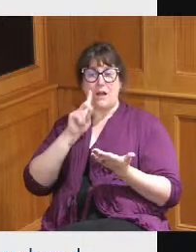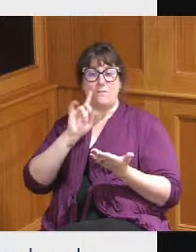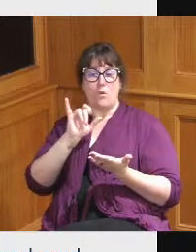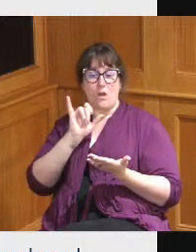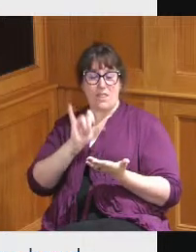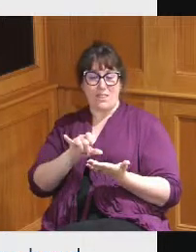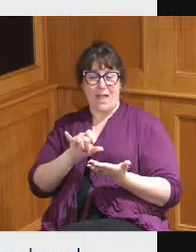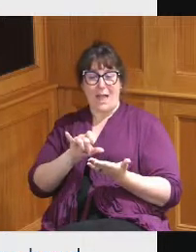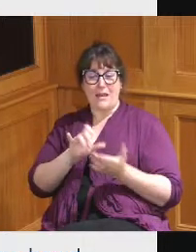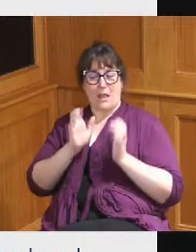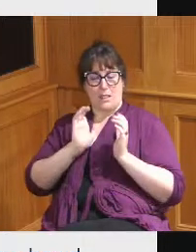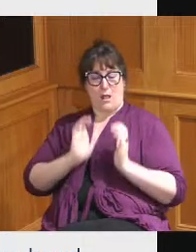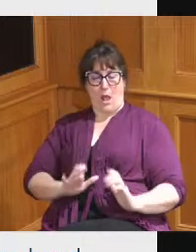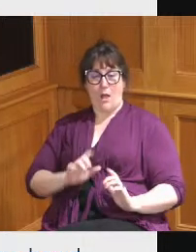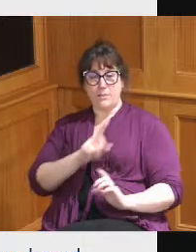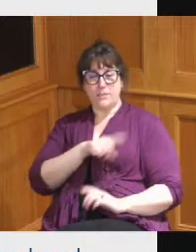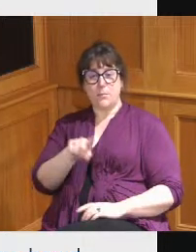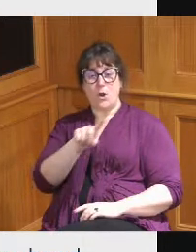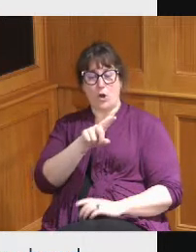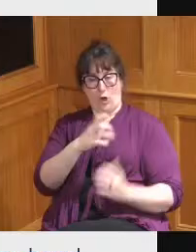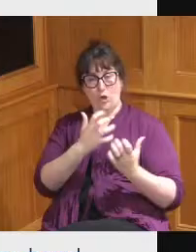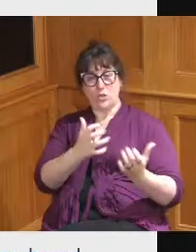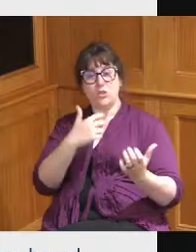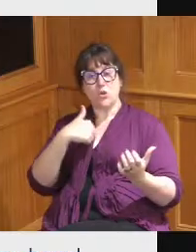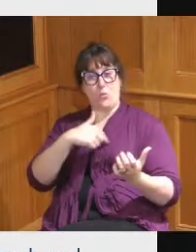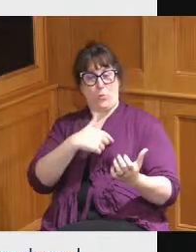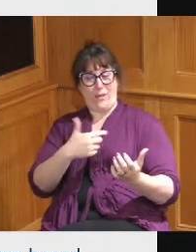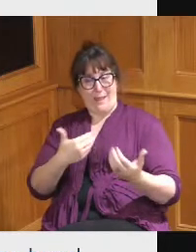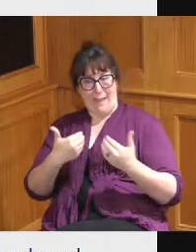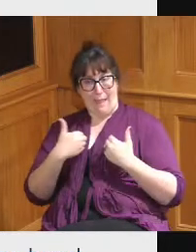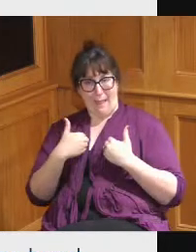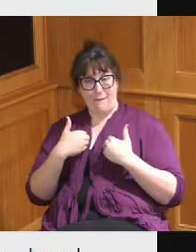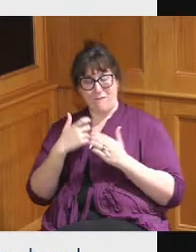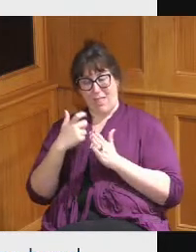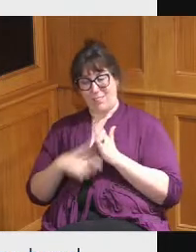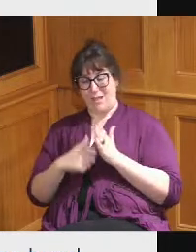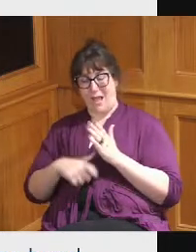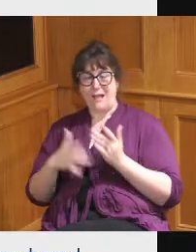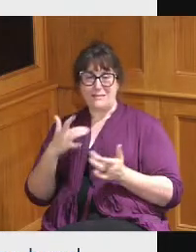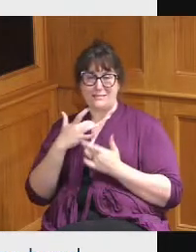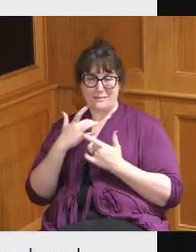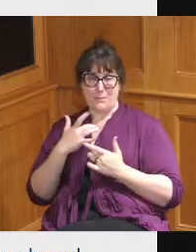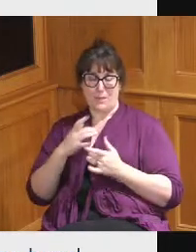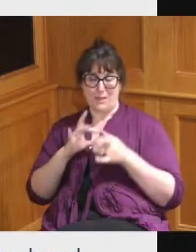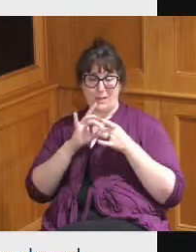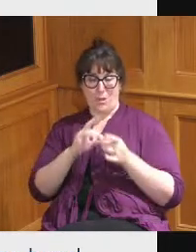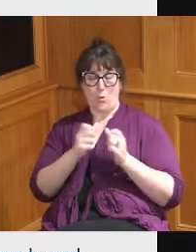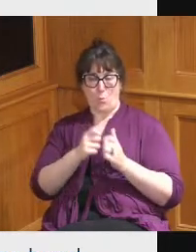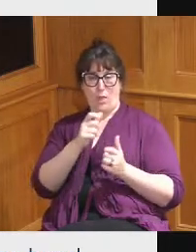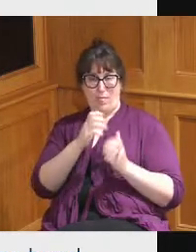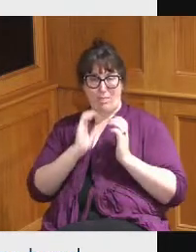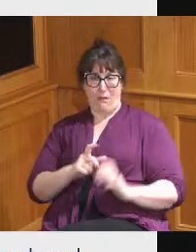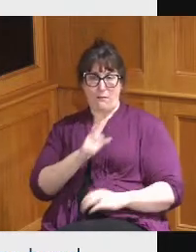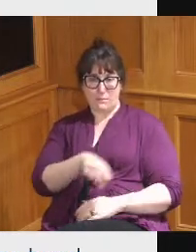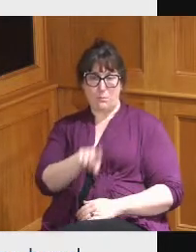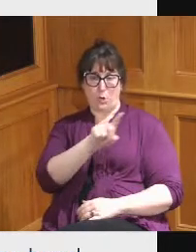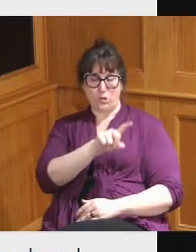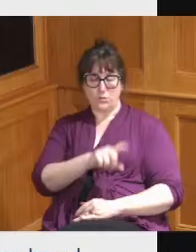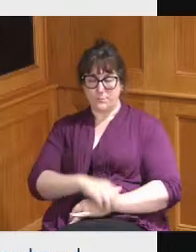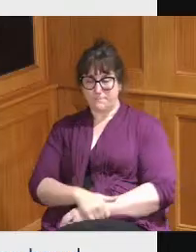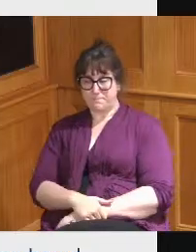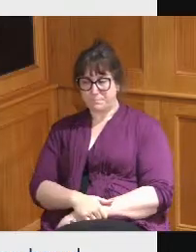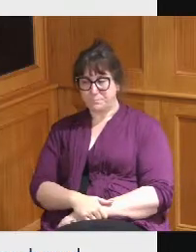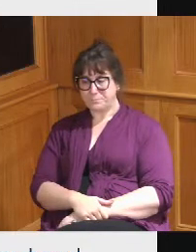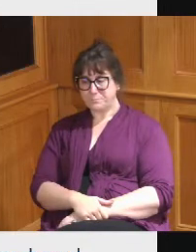the customers that we're serving and the cost typically associated with those customers. We